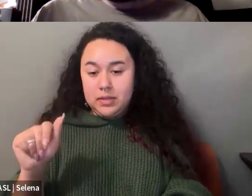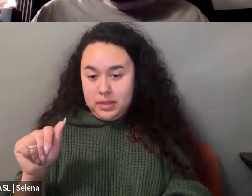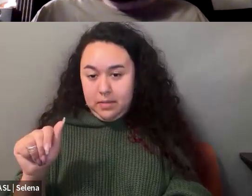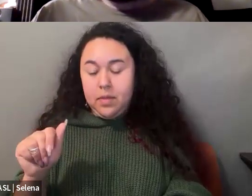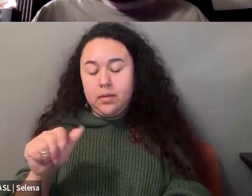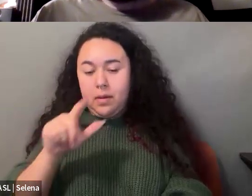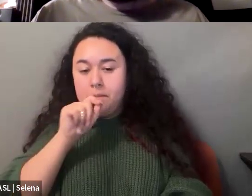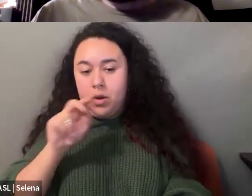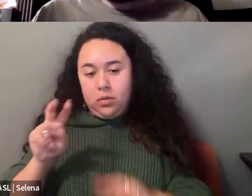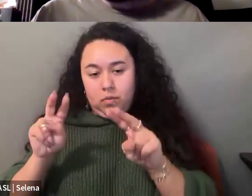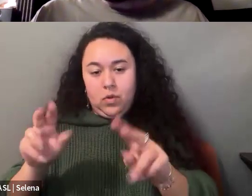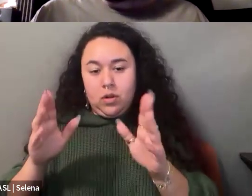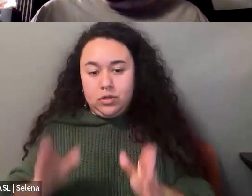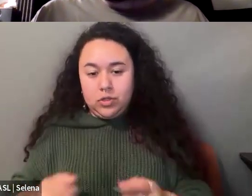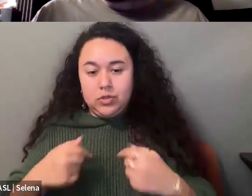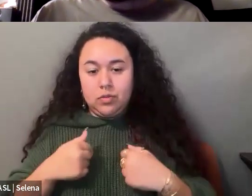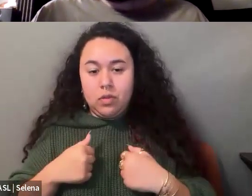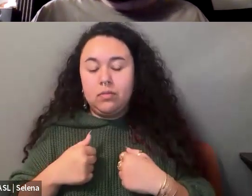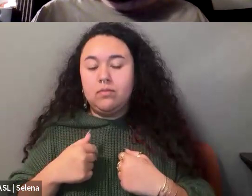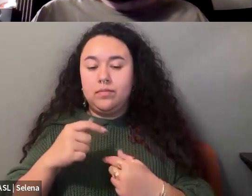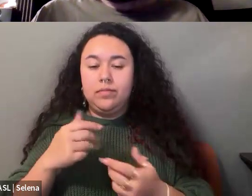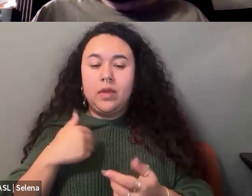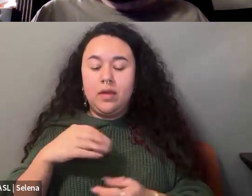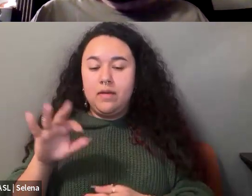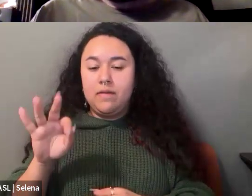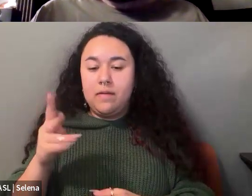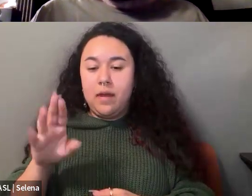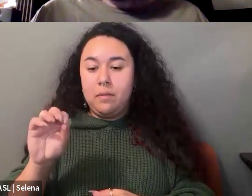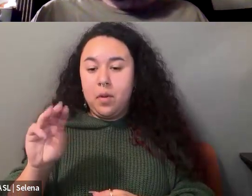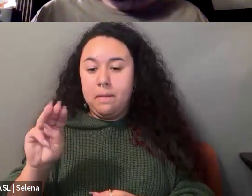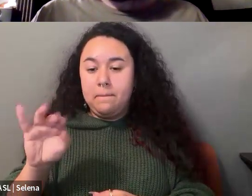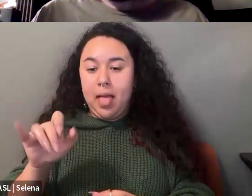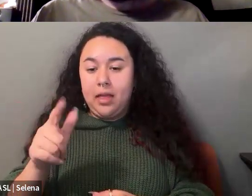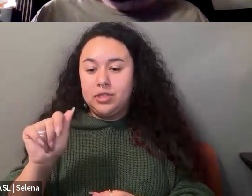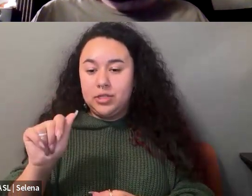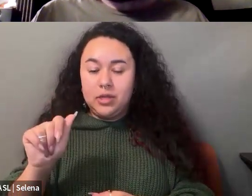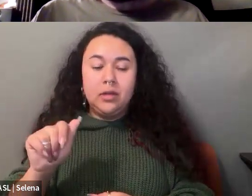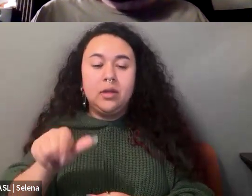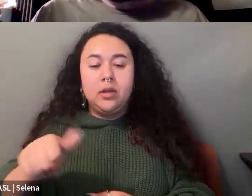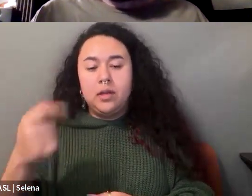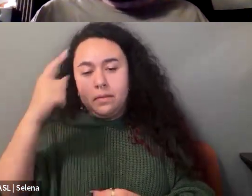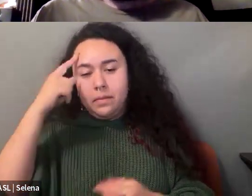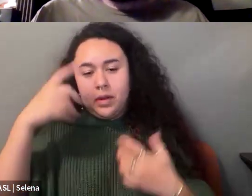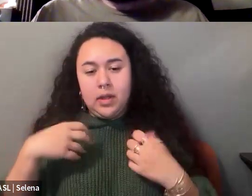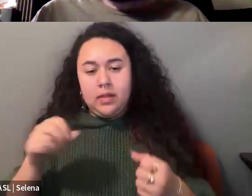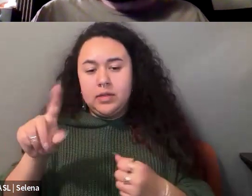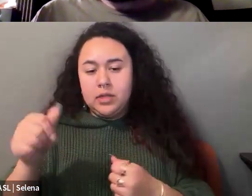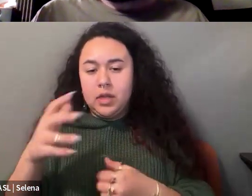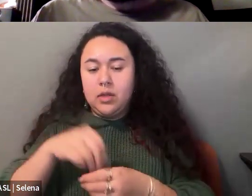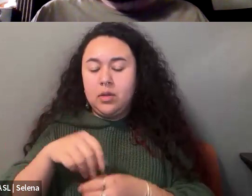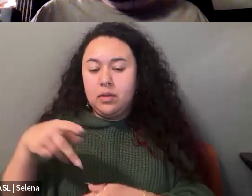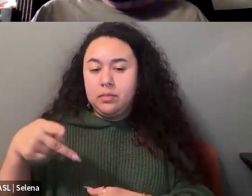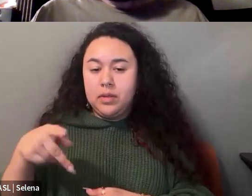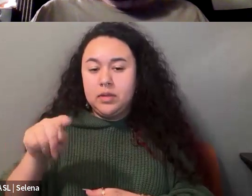of course, and I suffer from fibromyalgia and a number of mental health diagnoses, including